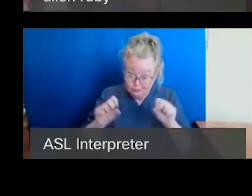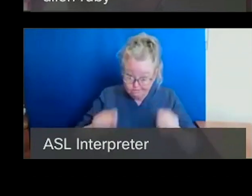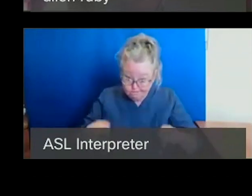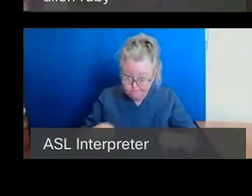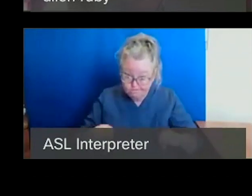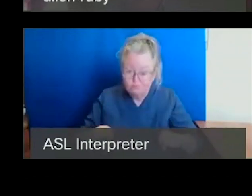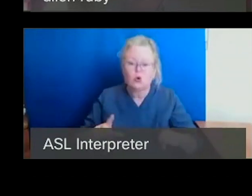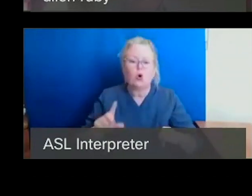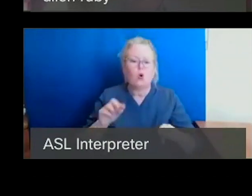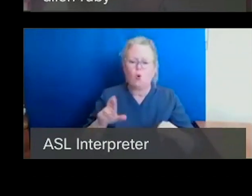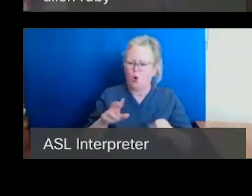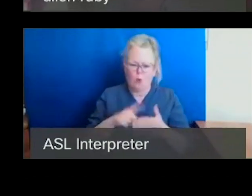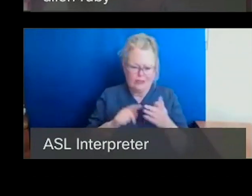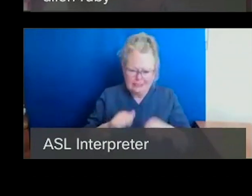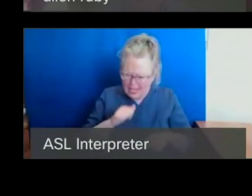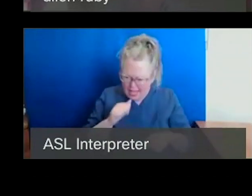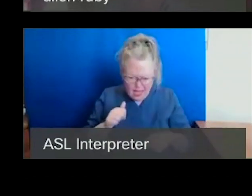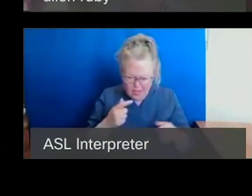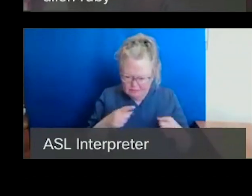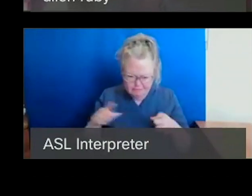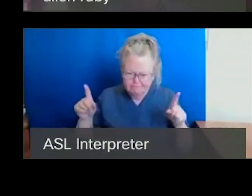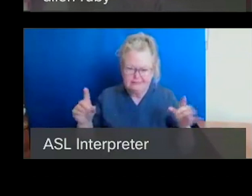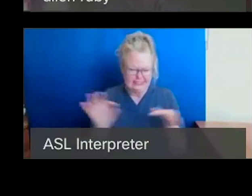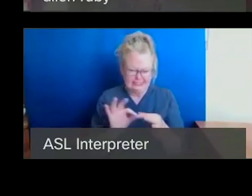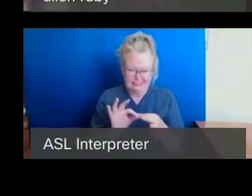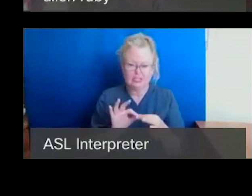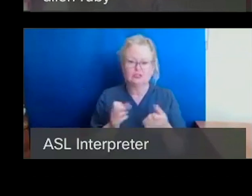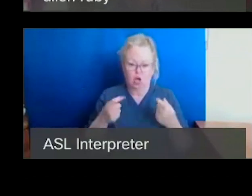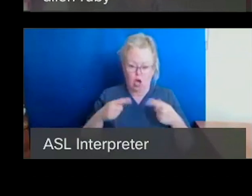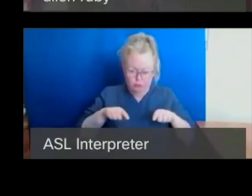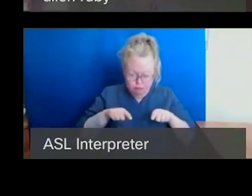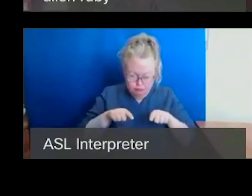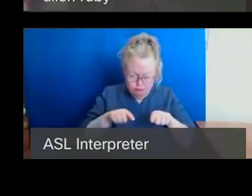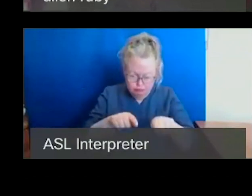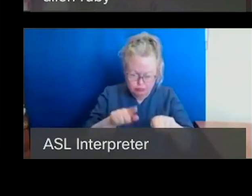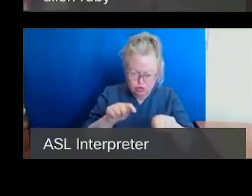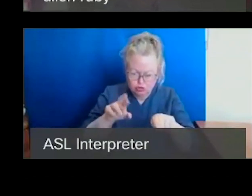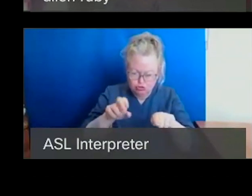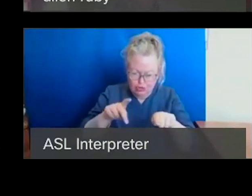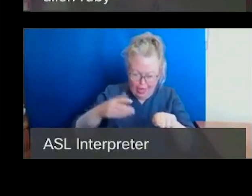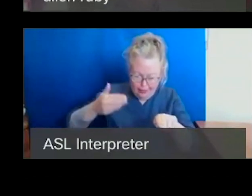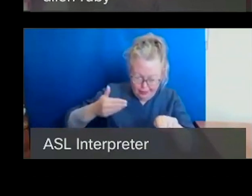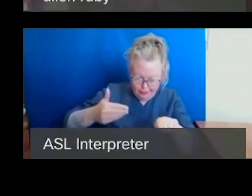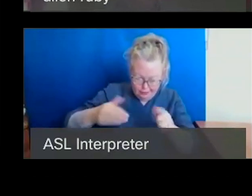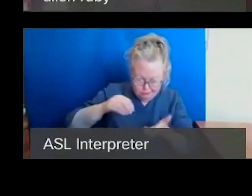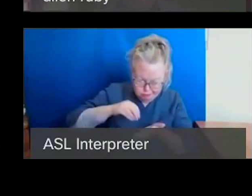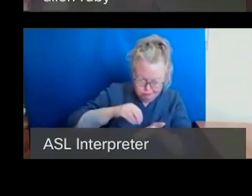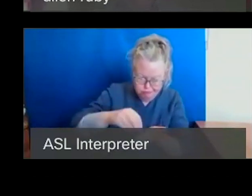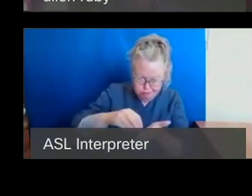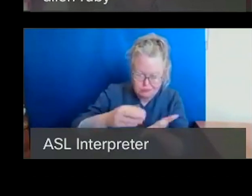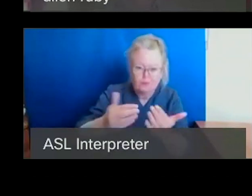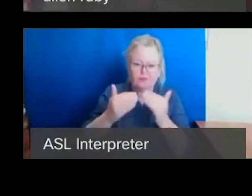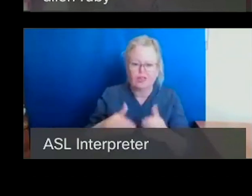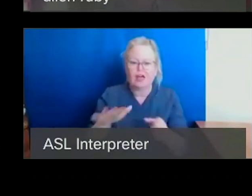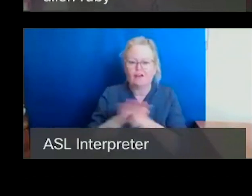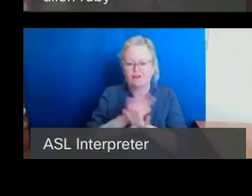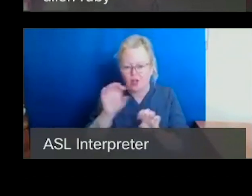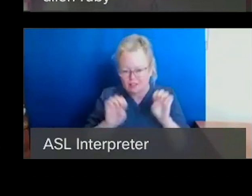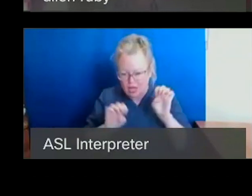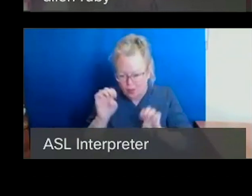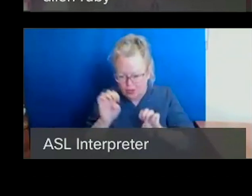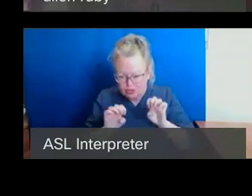between factors and student outcomes. And efficacy studies are full evaluations, and often they